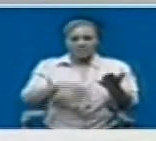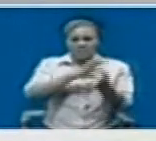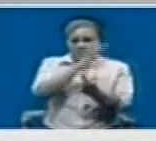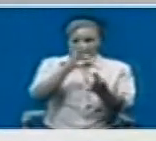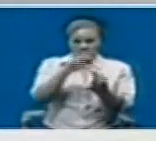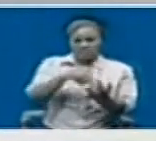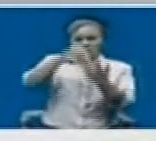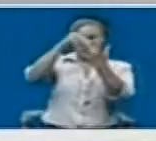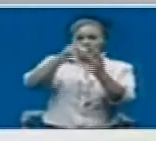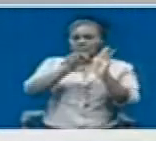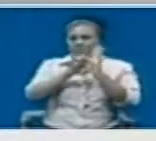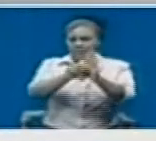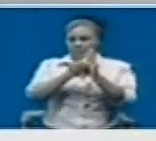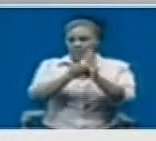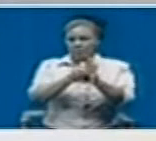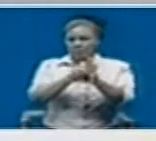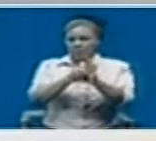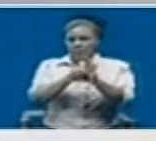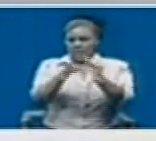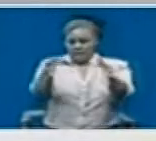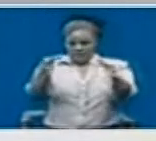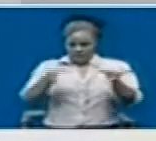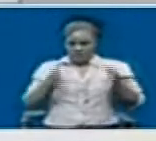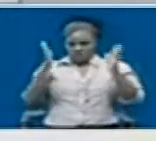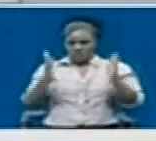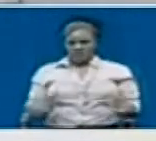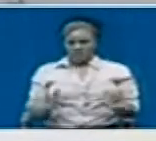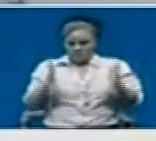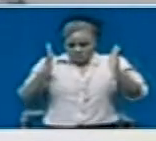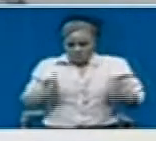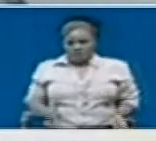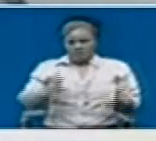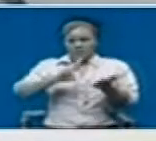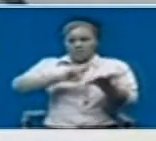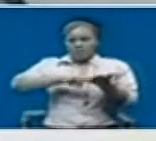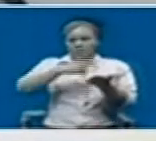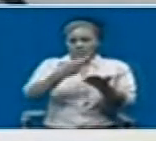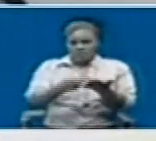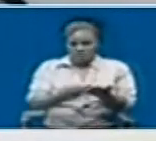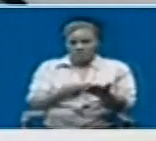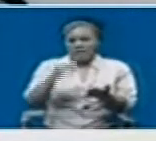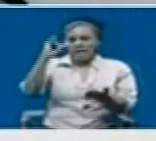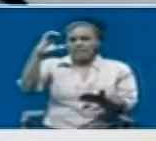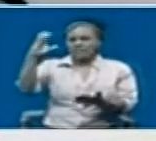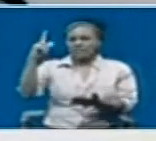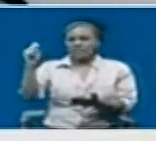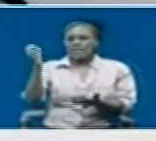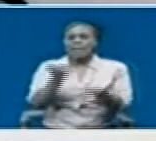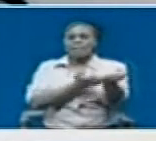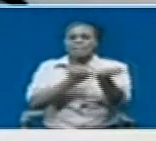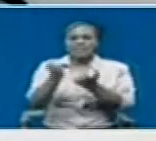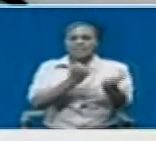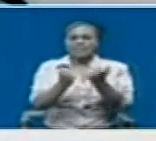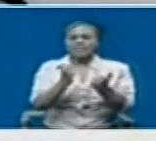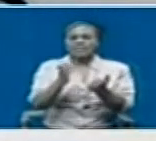specialist. For example, you find accountants, those in the human resource, ICT, business administration, doing